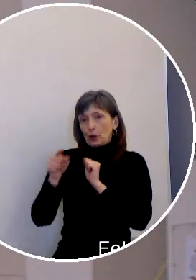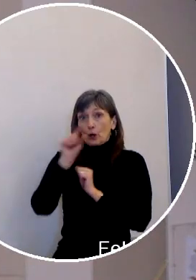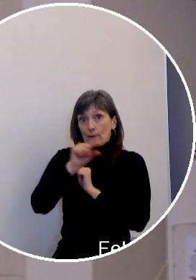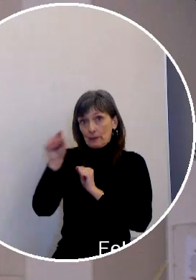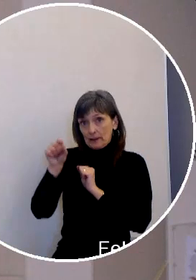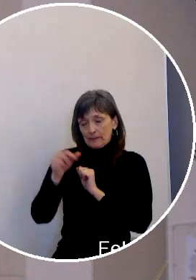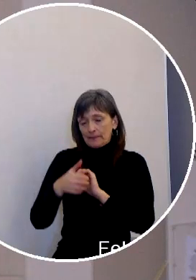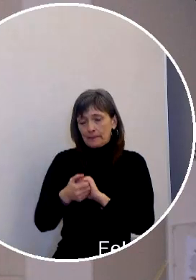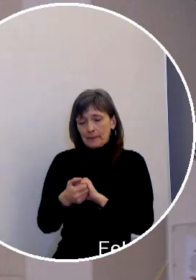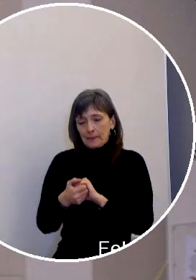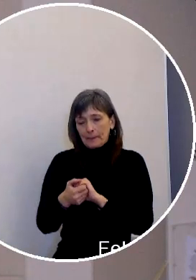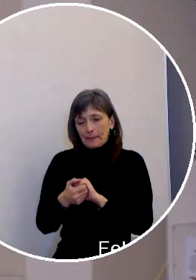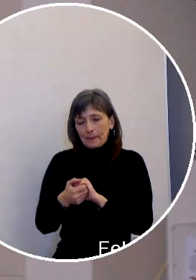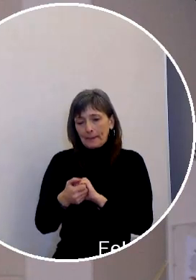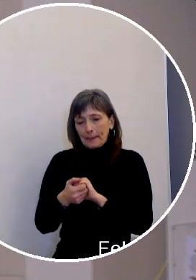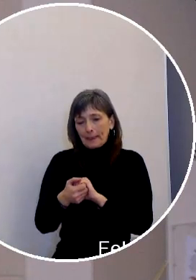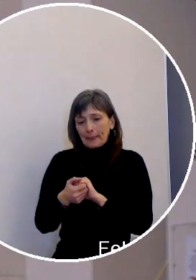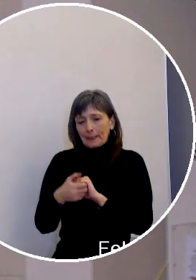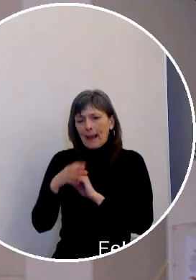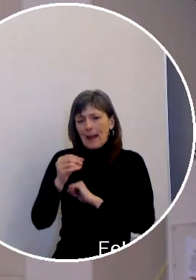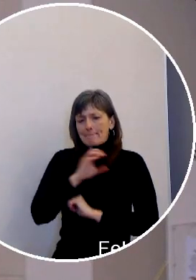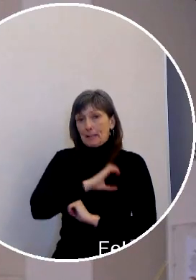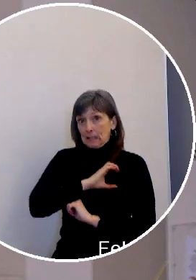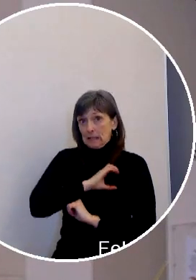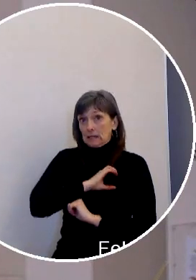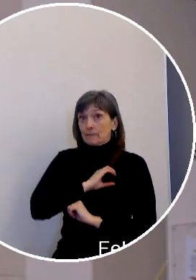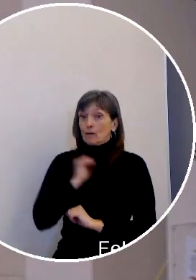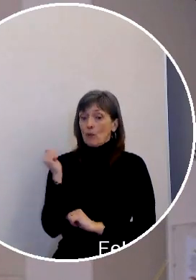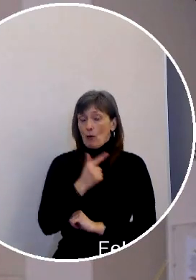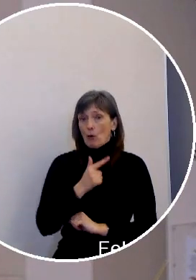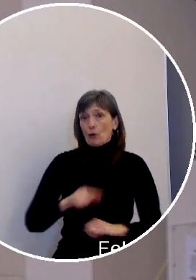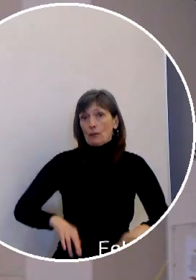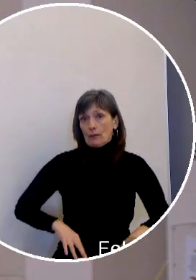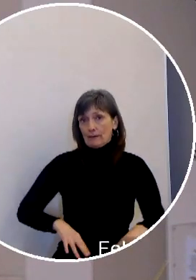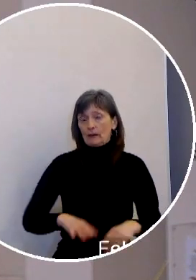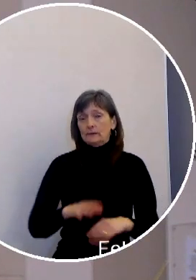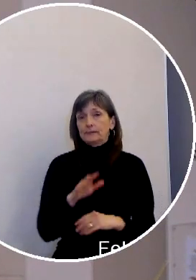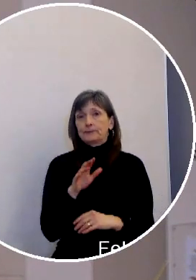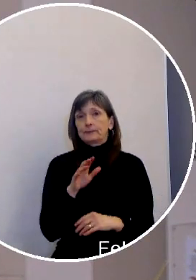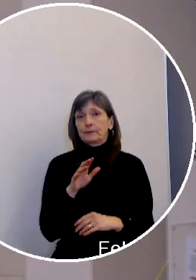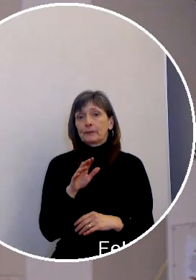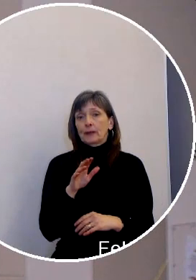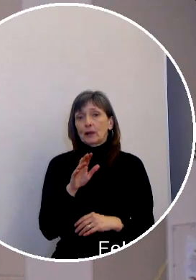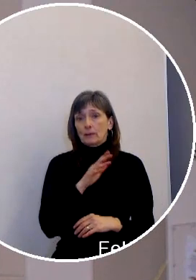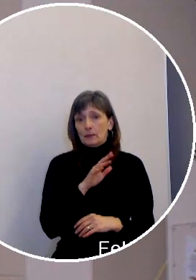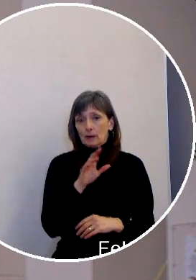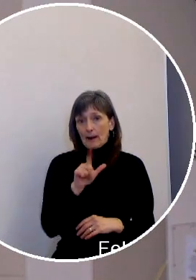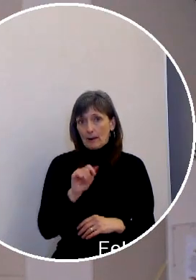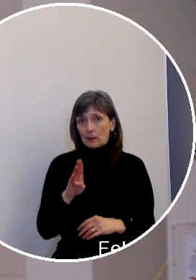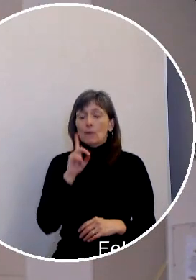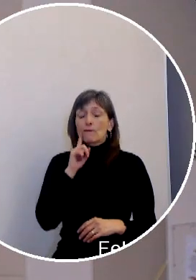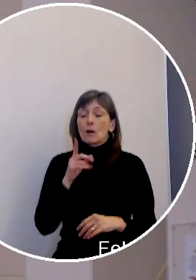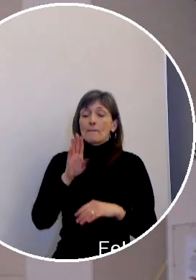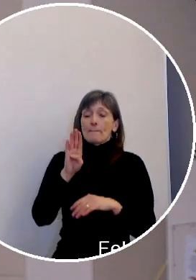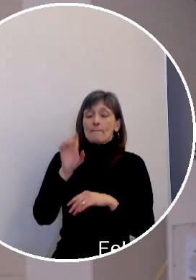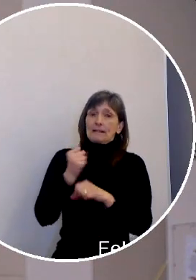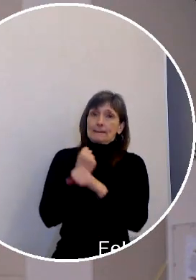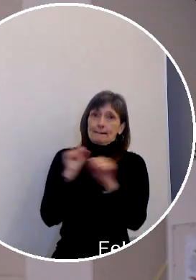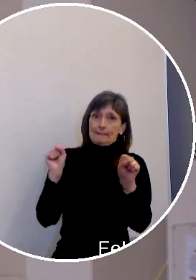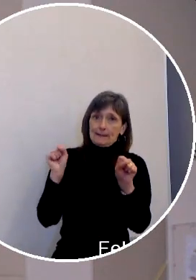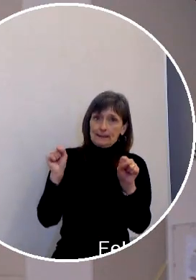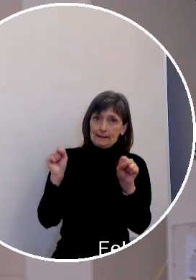the government and the police authorities across the province to launch a bus safety campaign